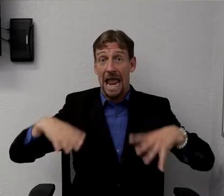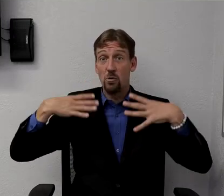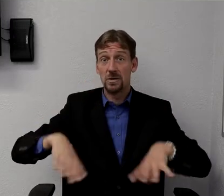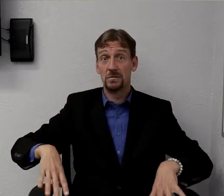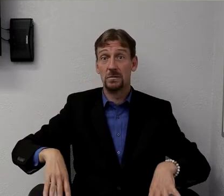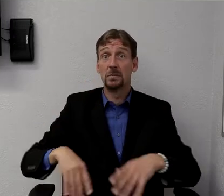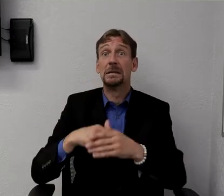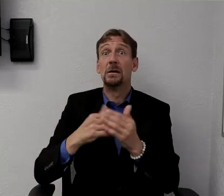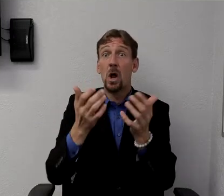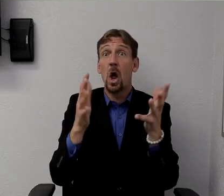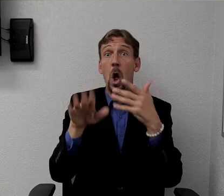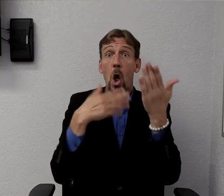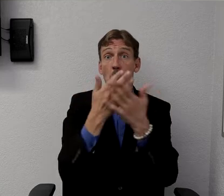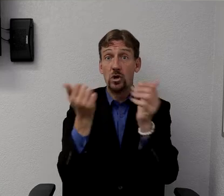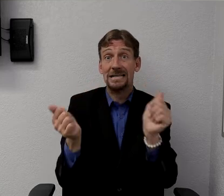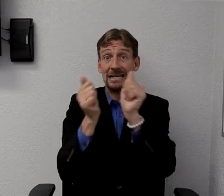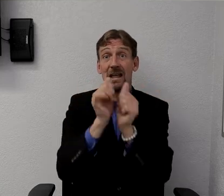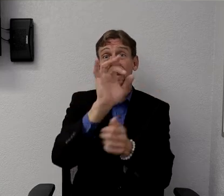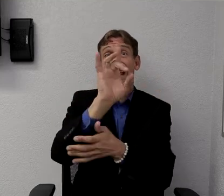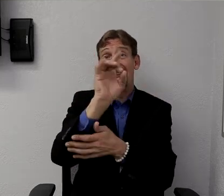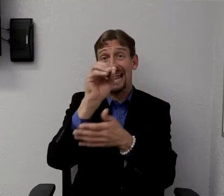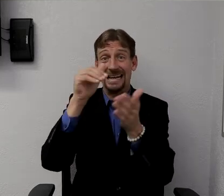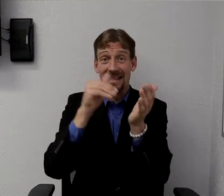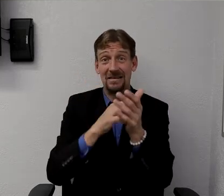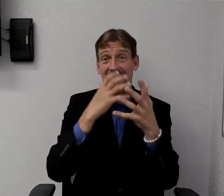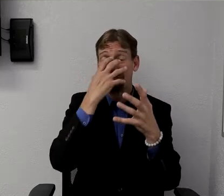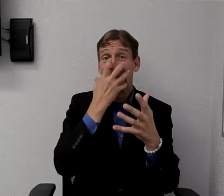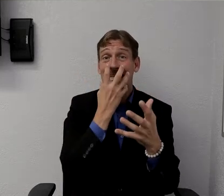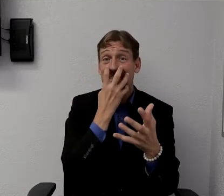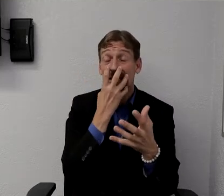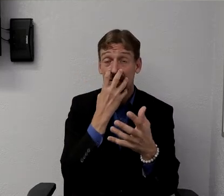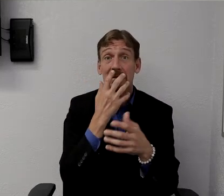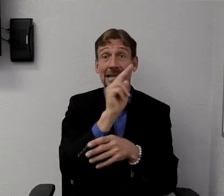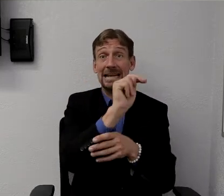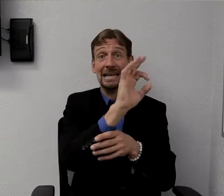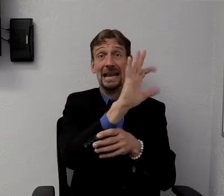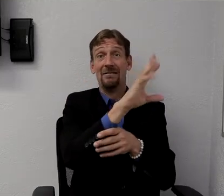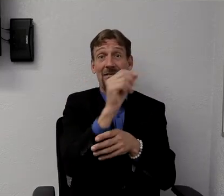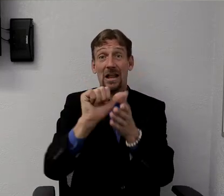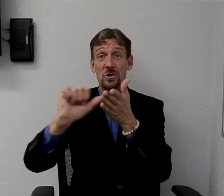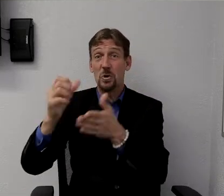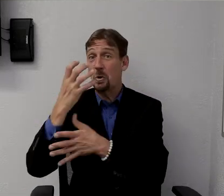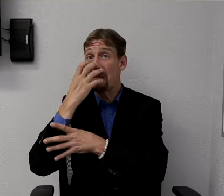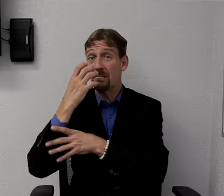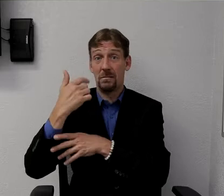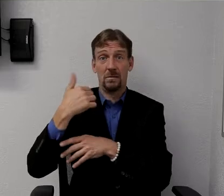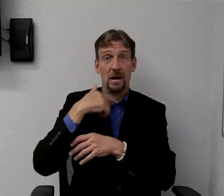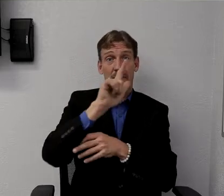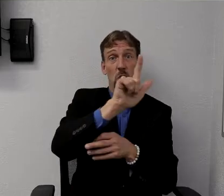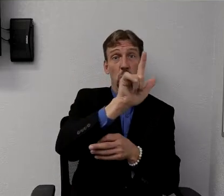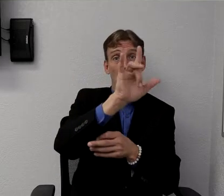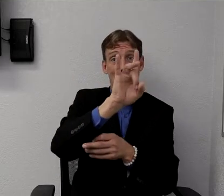than 80,000 masks between the N95s and the surgical masks. We have 2,800 face shields